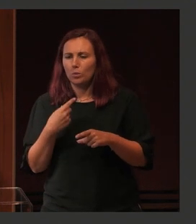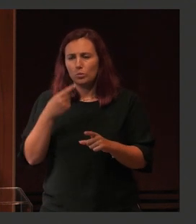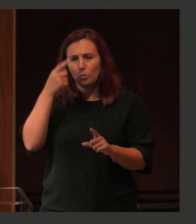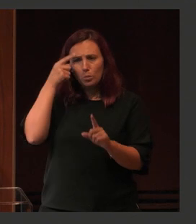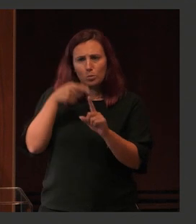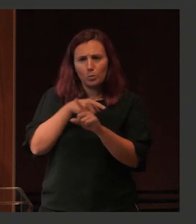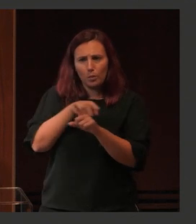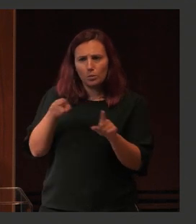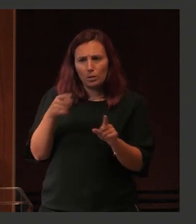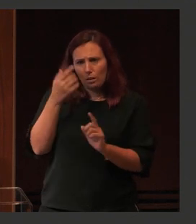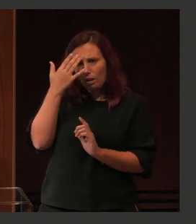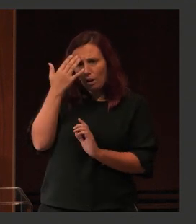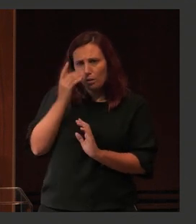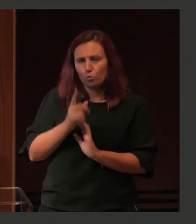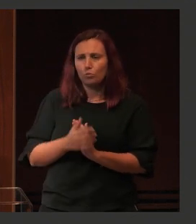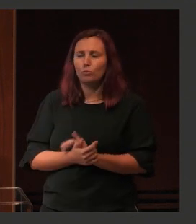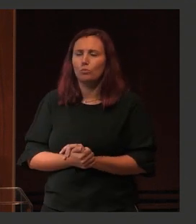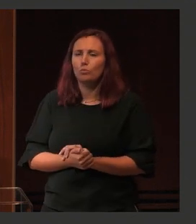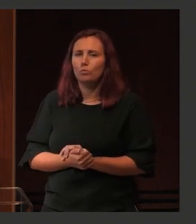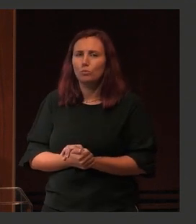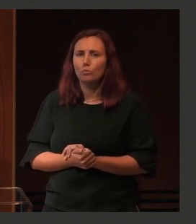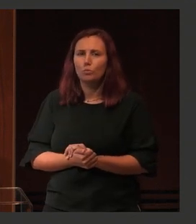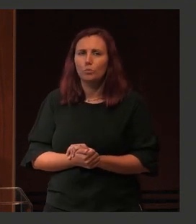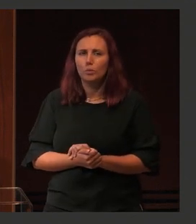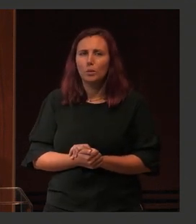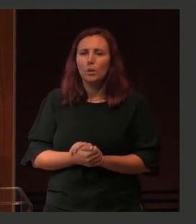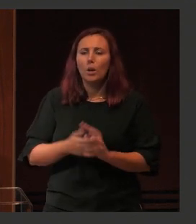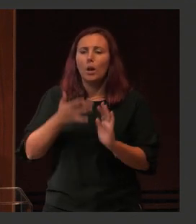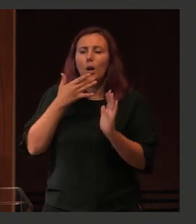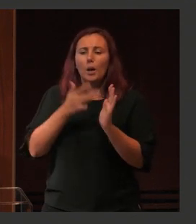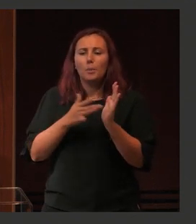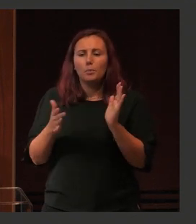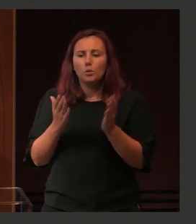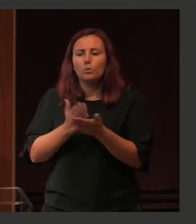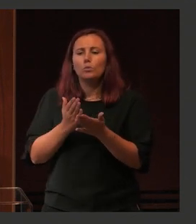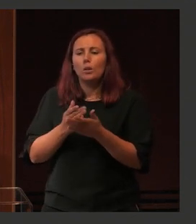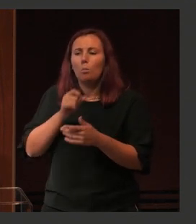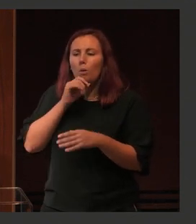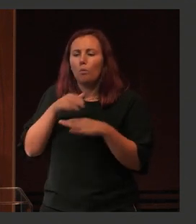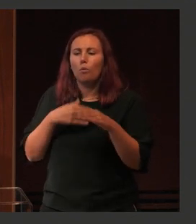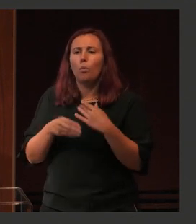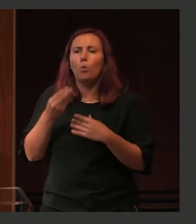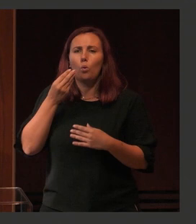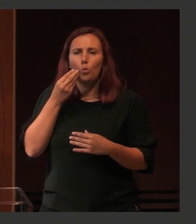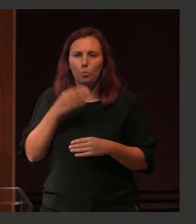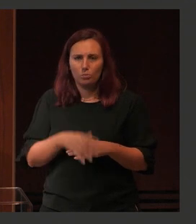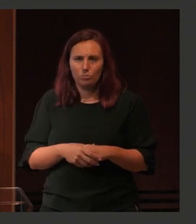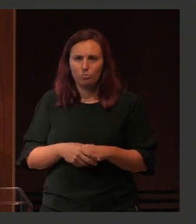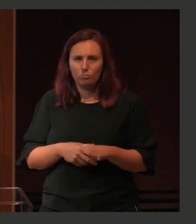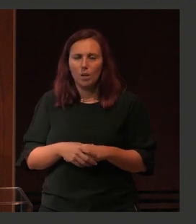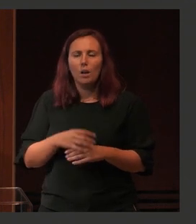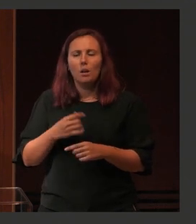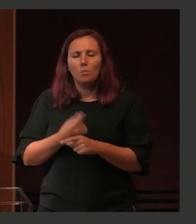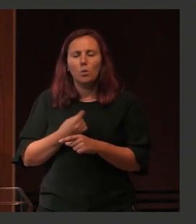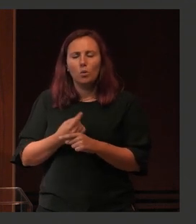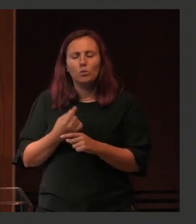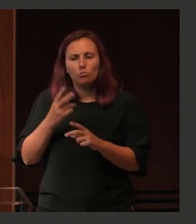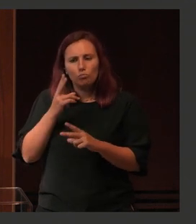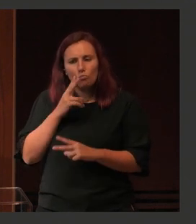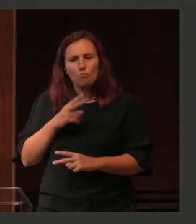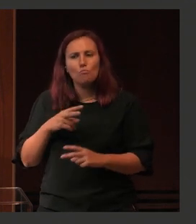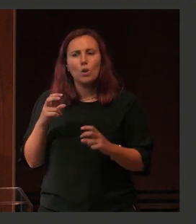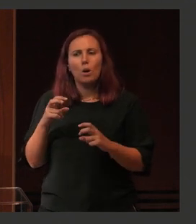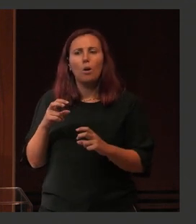How could school libraries do this? There is something which can be found on the internet that's the library map of the